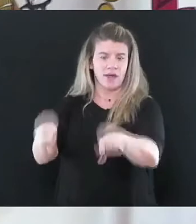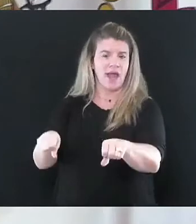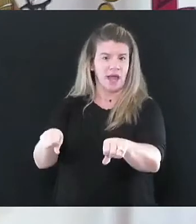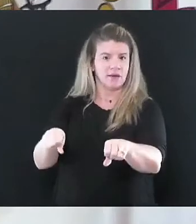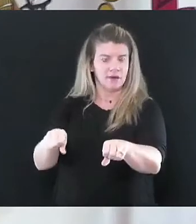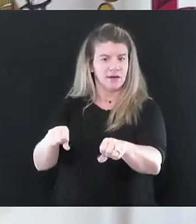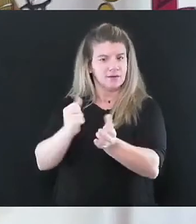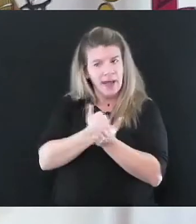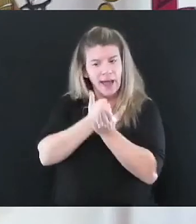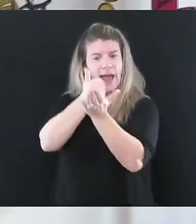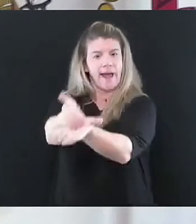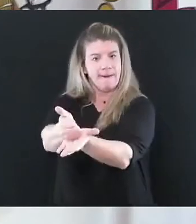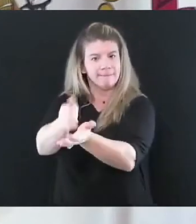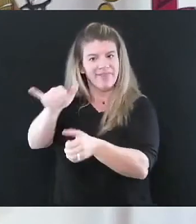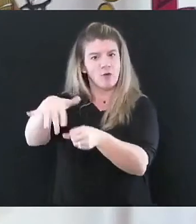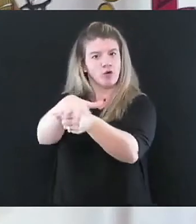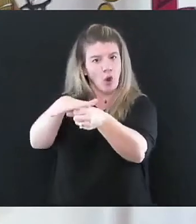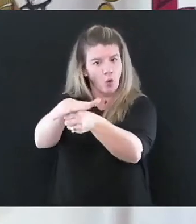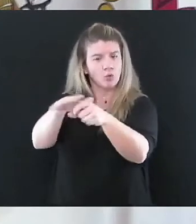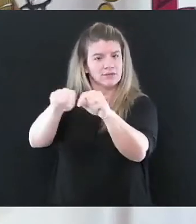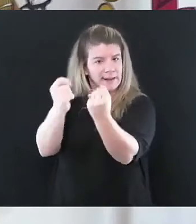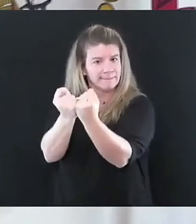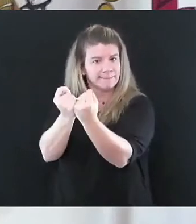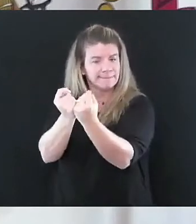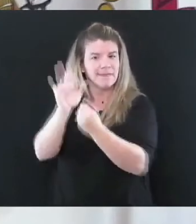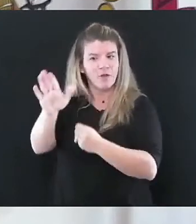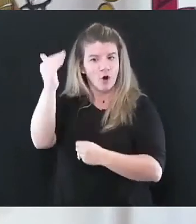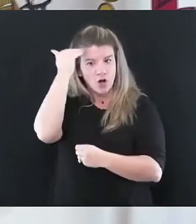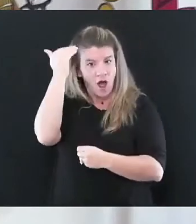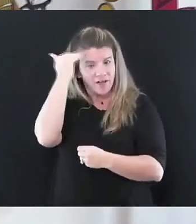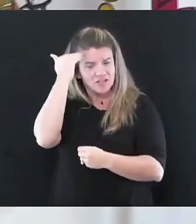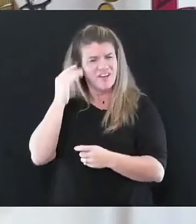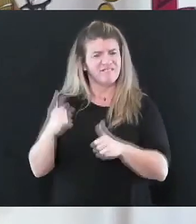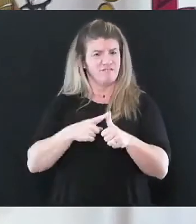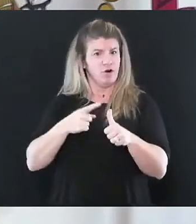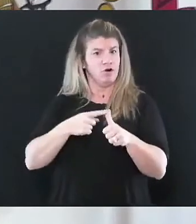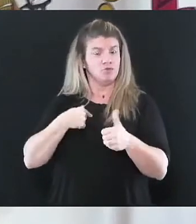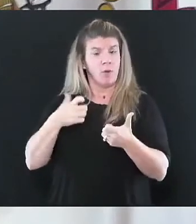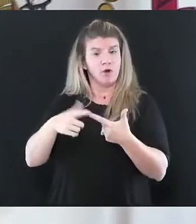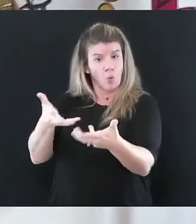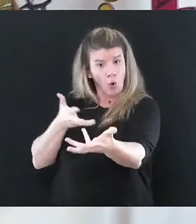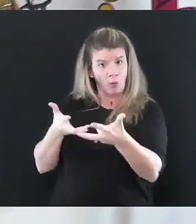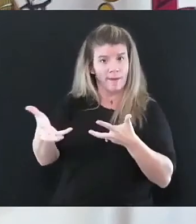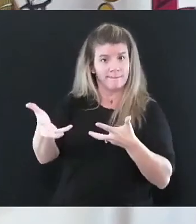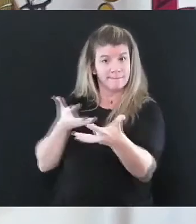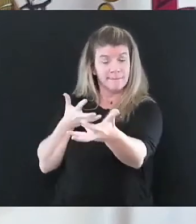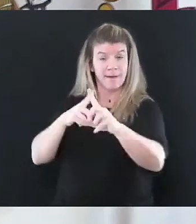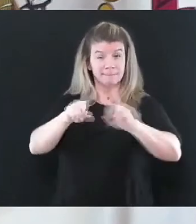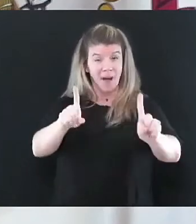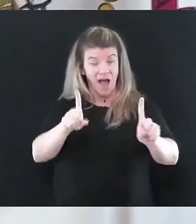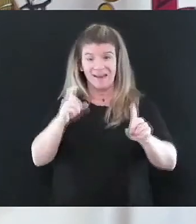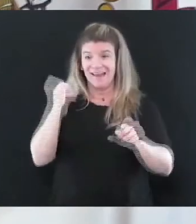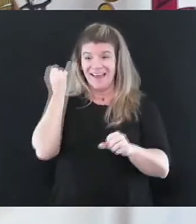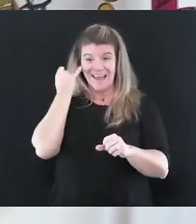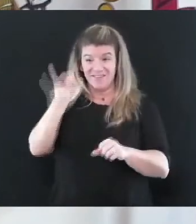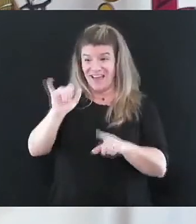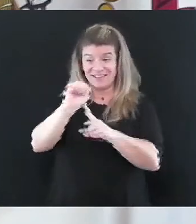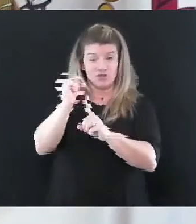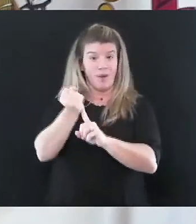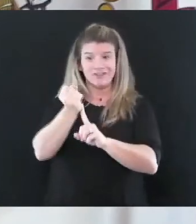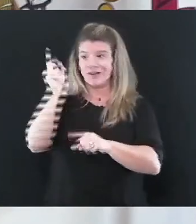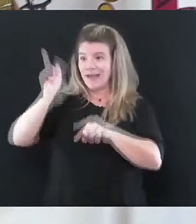local people knowledge, and first and foremost we'll try to work with them. But if we have an uncontrollable